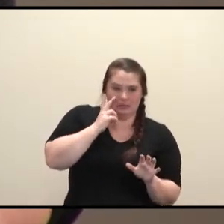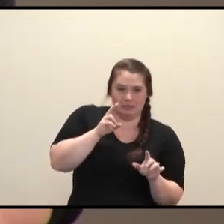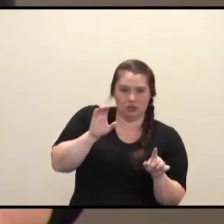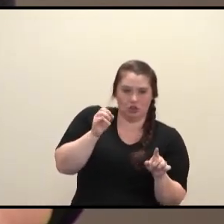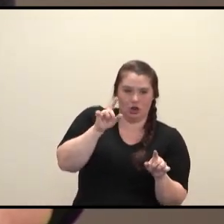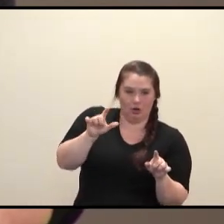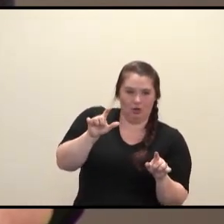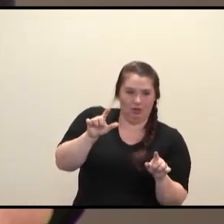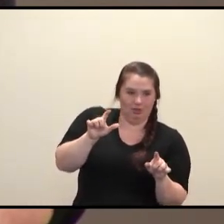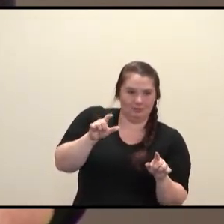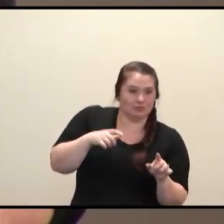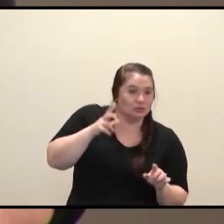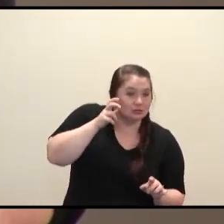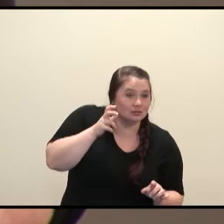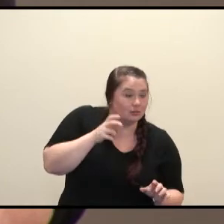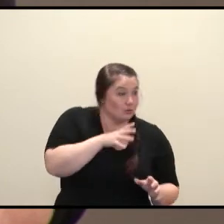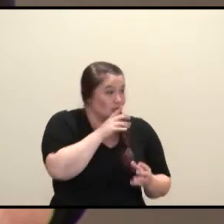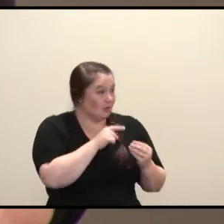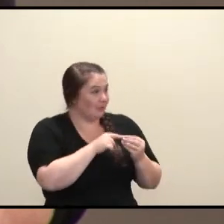but. Mr. Davis?